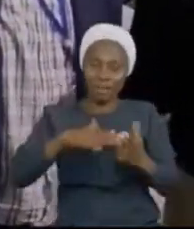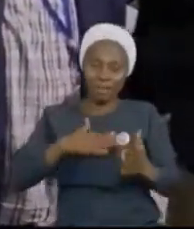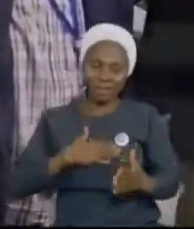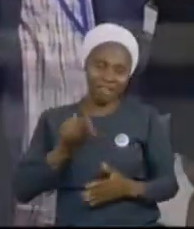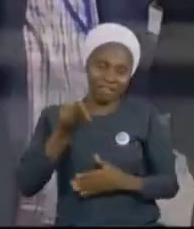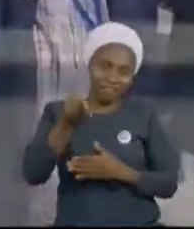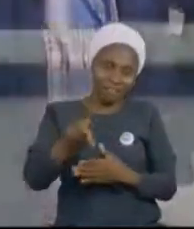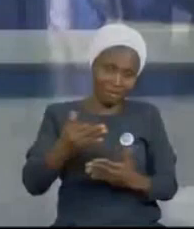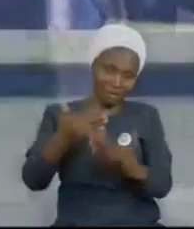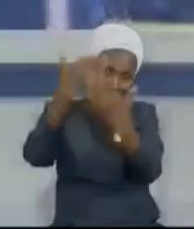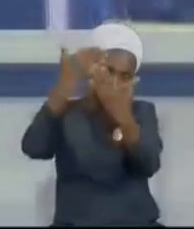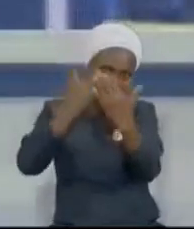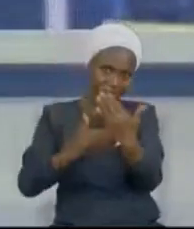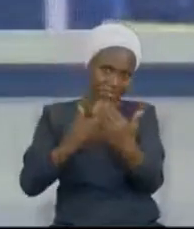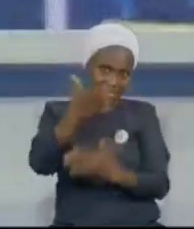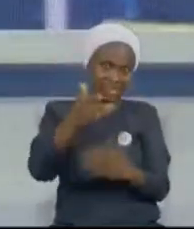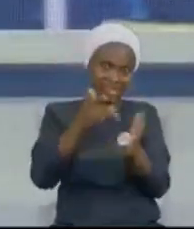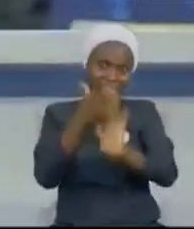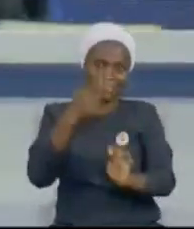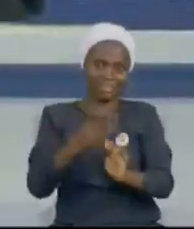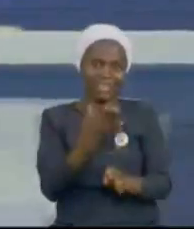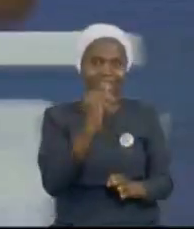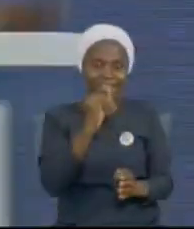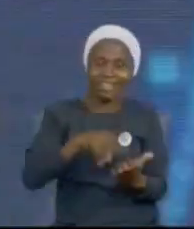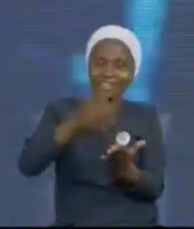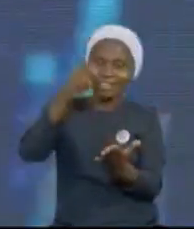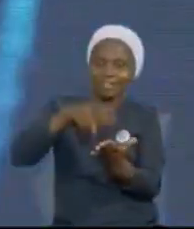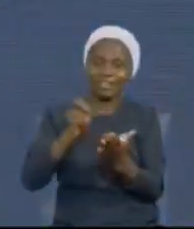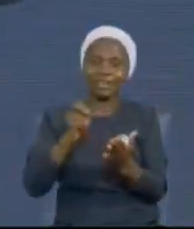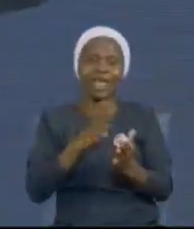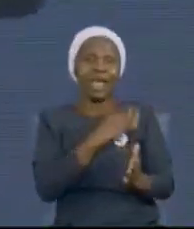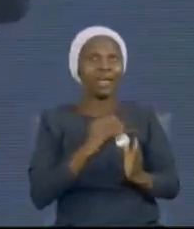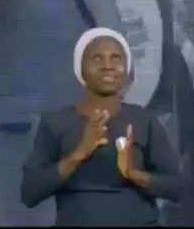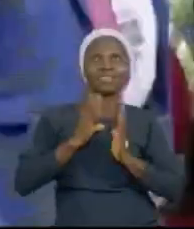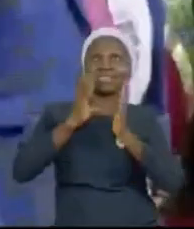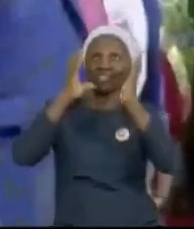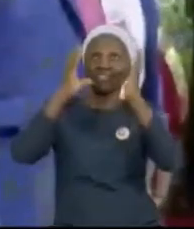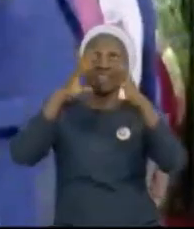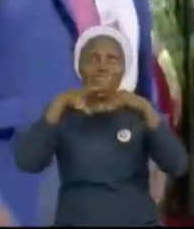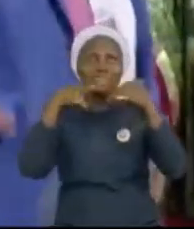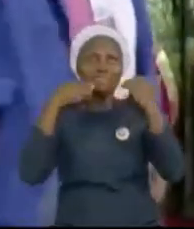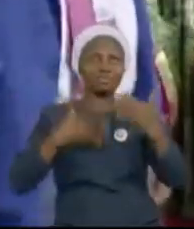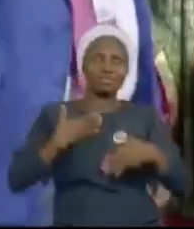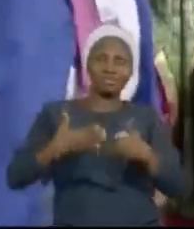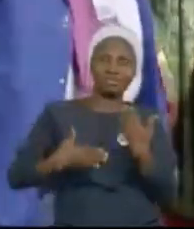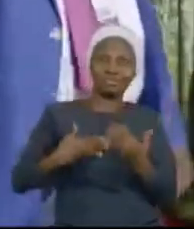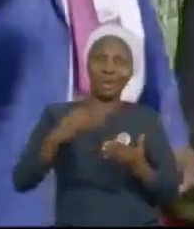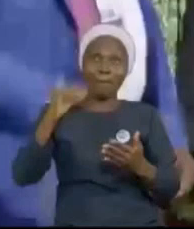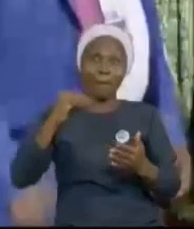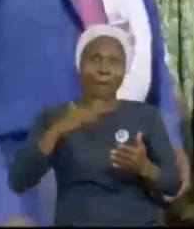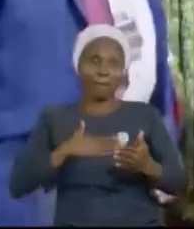There is the jumping up and the shouting by my left.